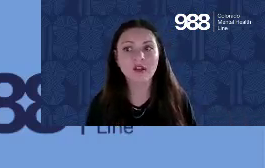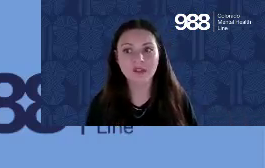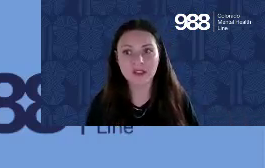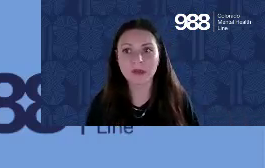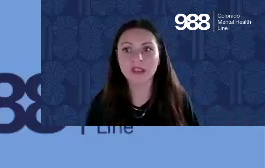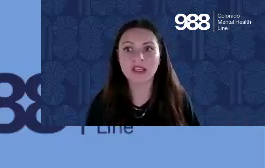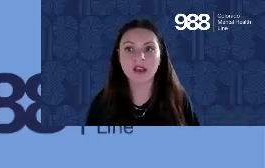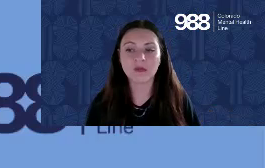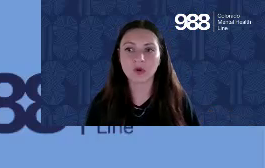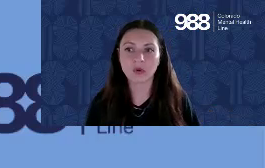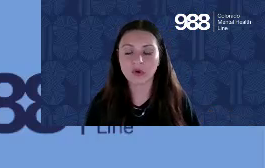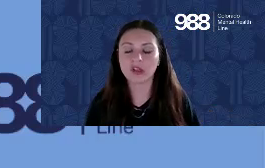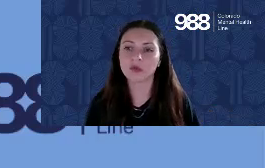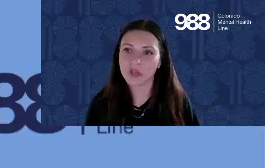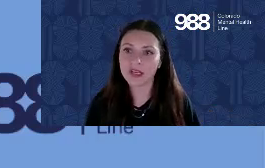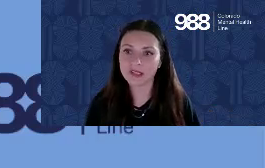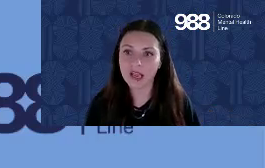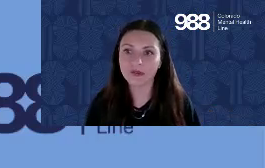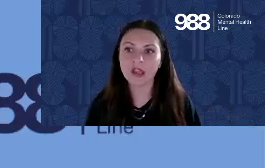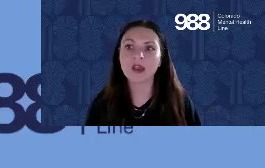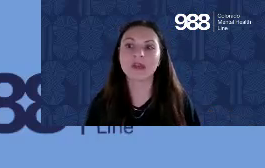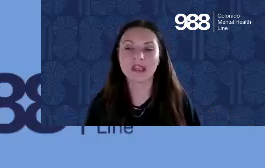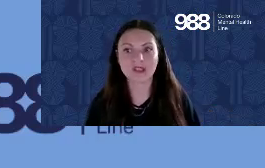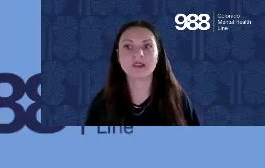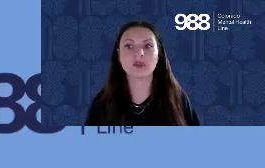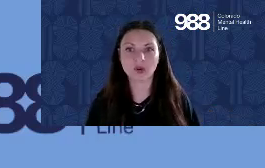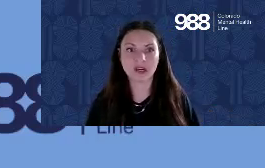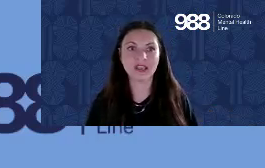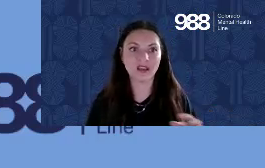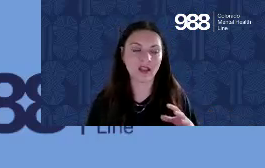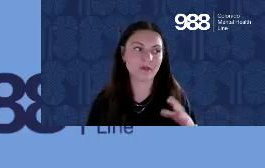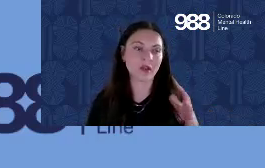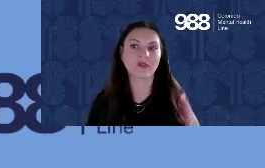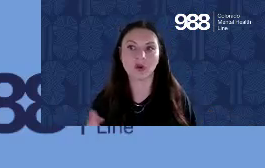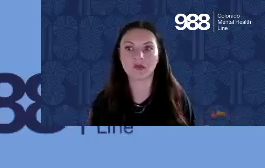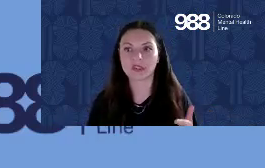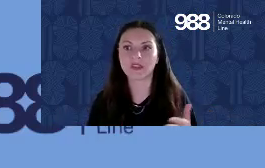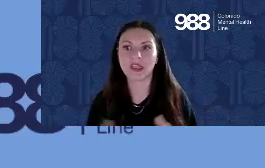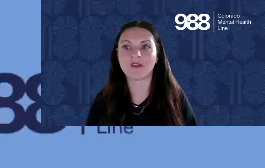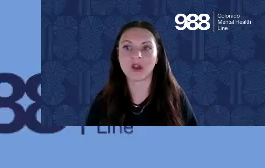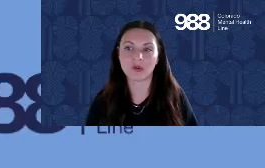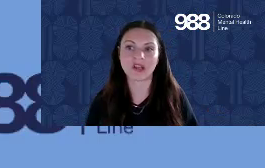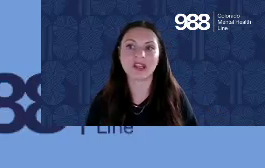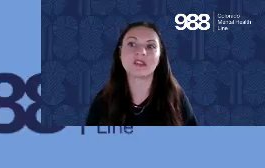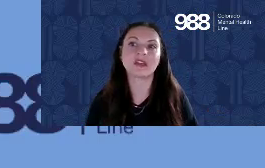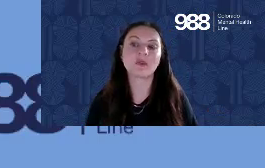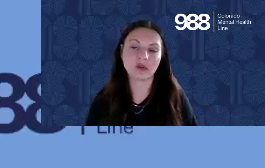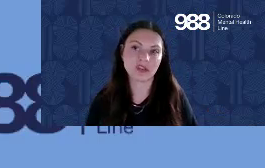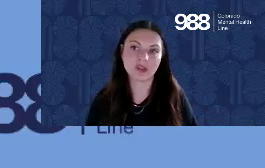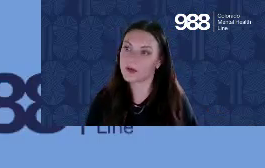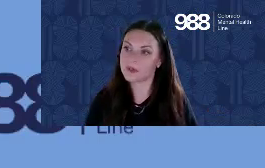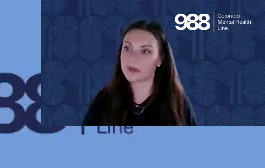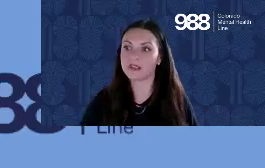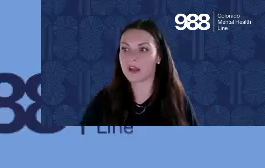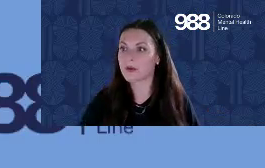that flexibility for recruiting and retaining staff. But yes, the majority of the workforce that they have onboarded is